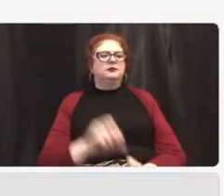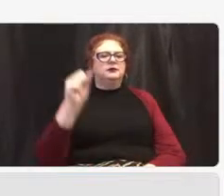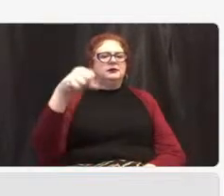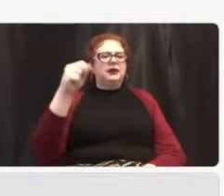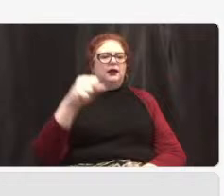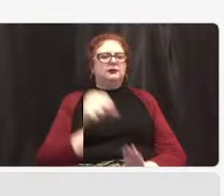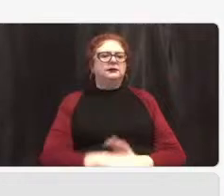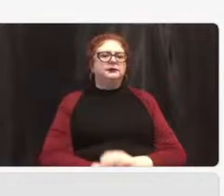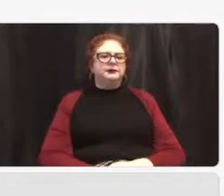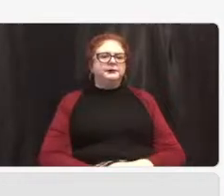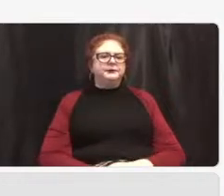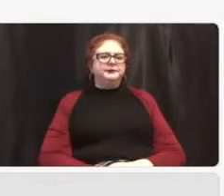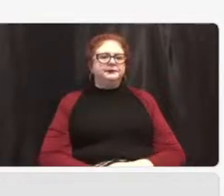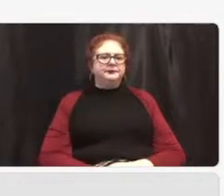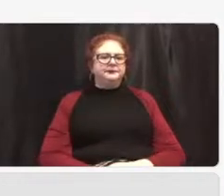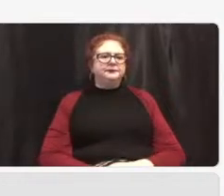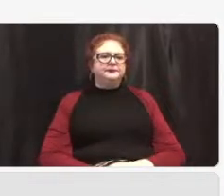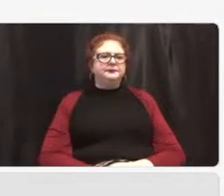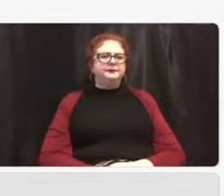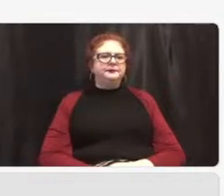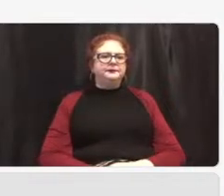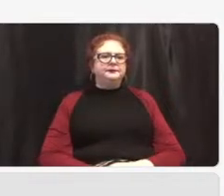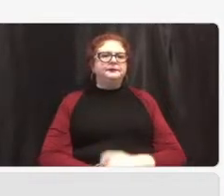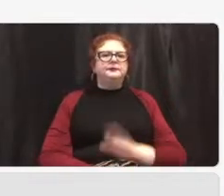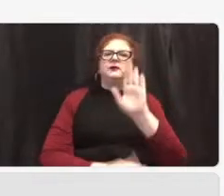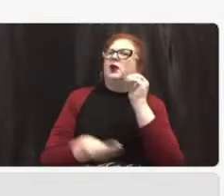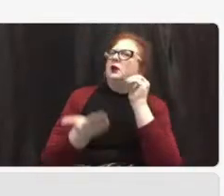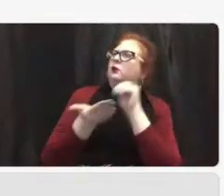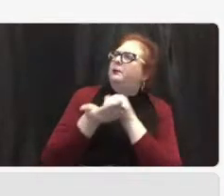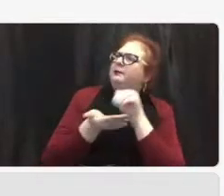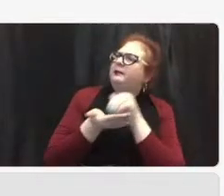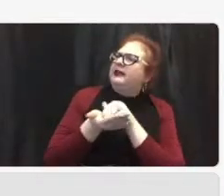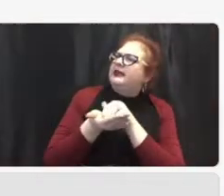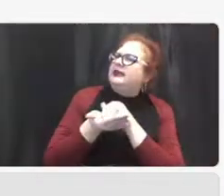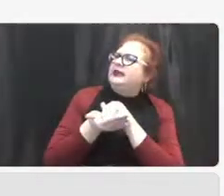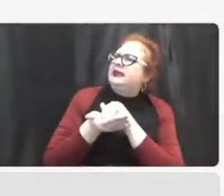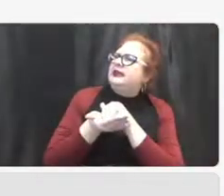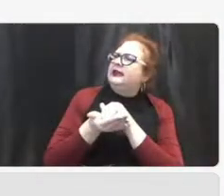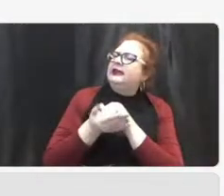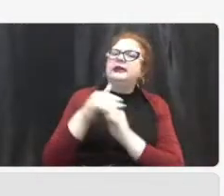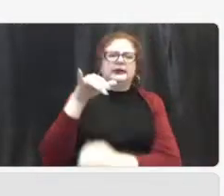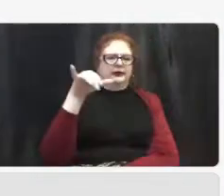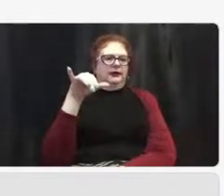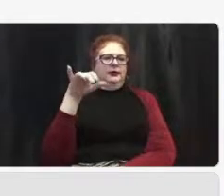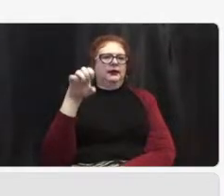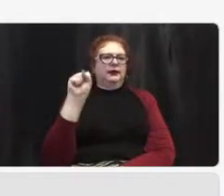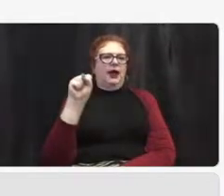Yes. Commissioner Lundy, can you repeat your response, please? Yes.